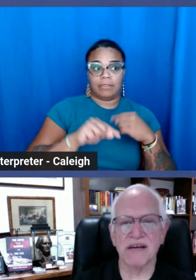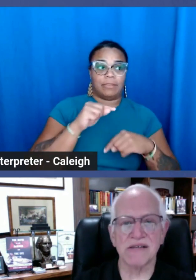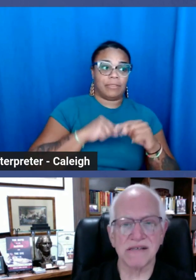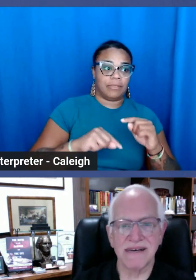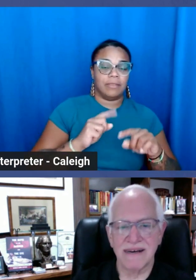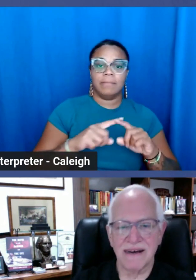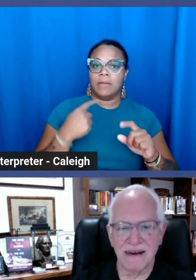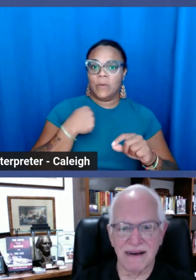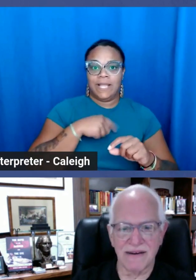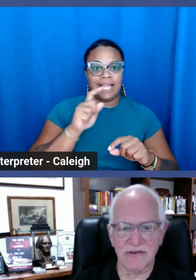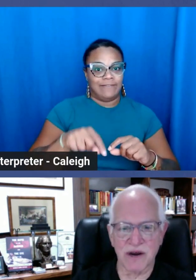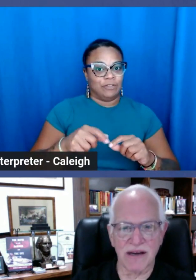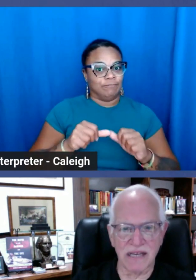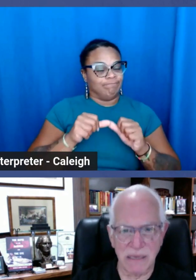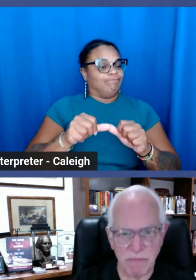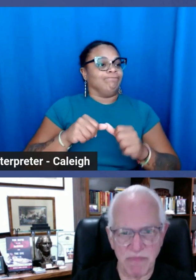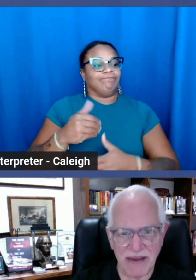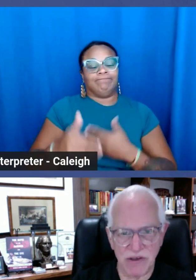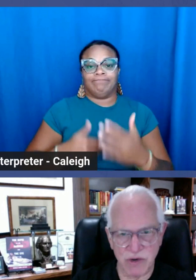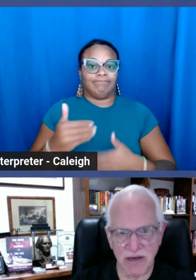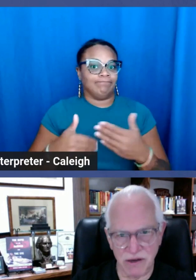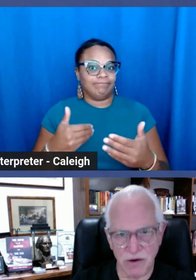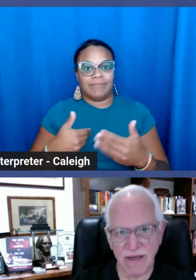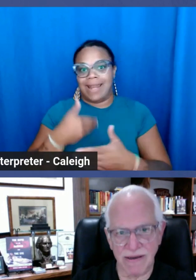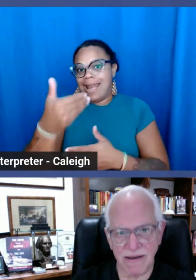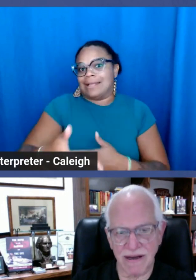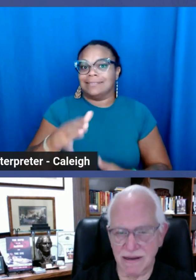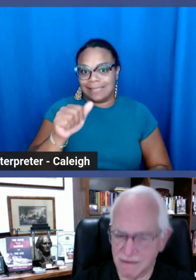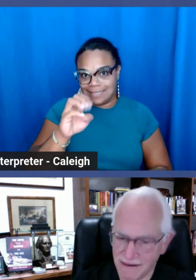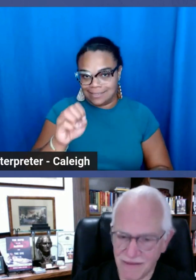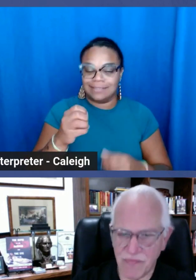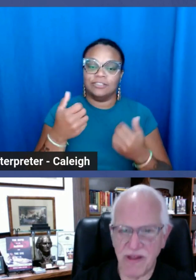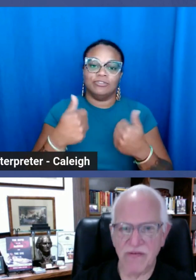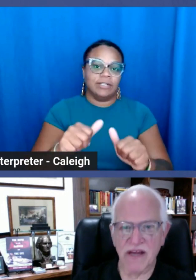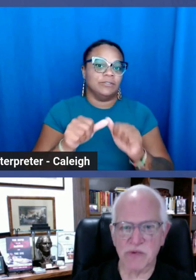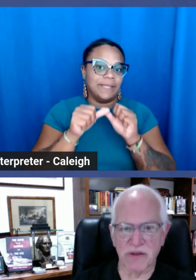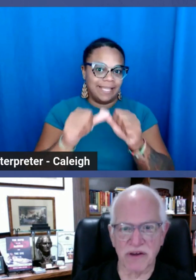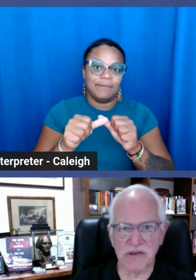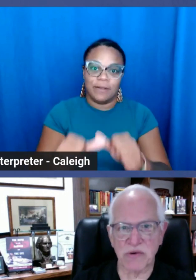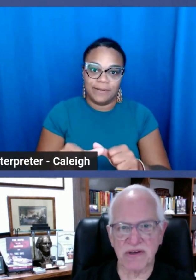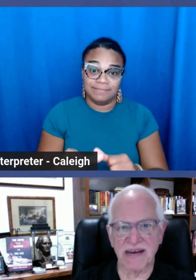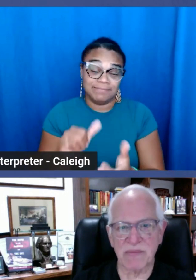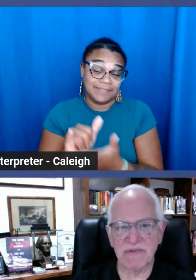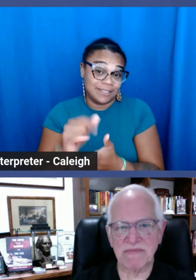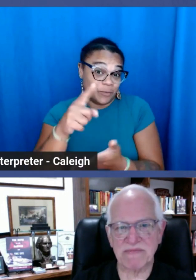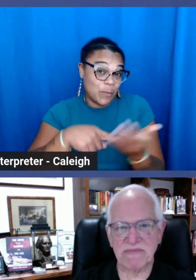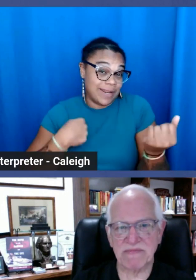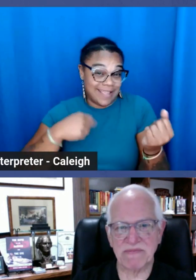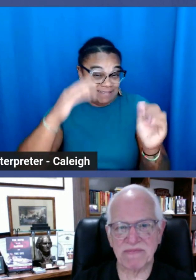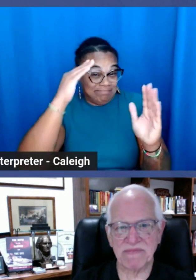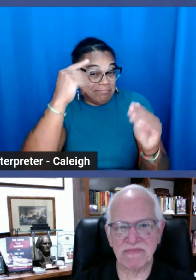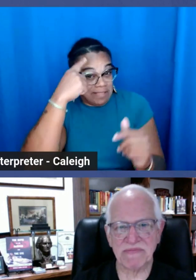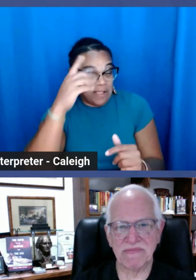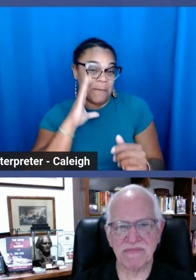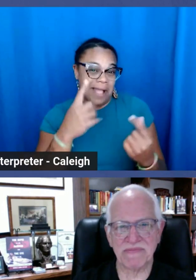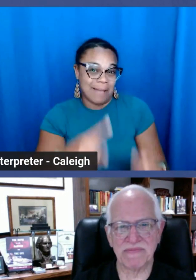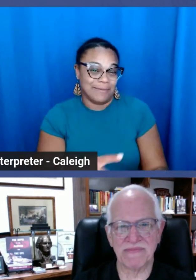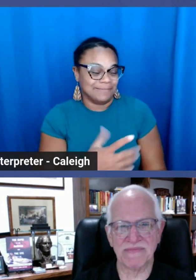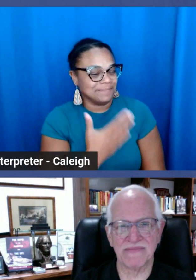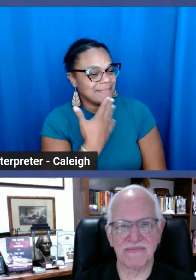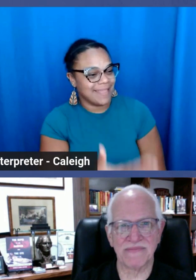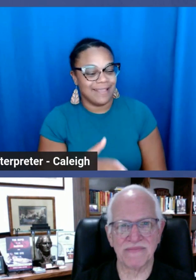next case and try and keep that trend going. And that's what I think is going to happen. Thank